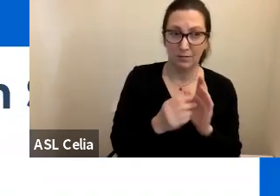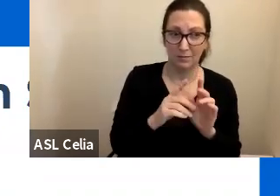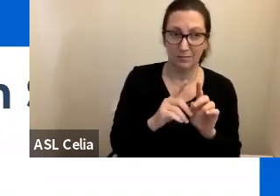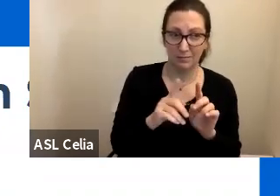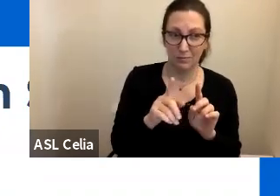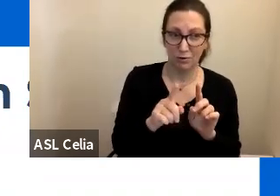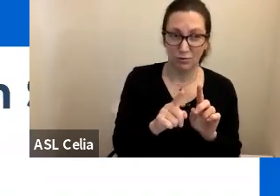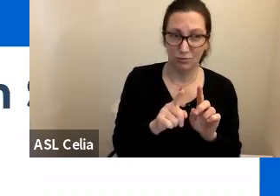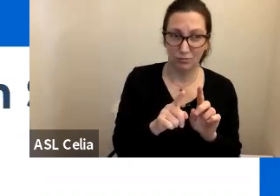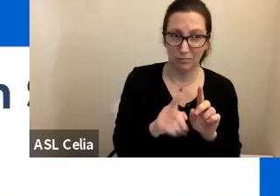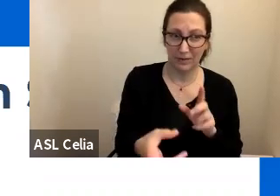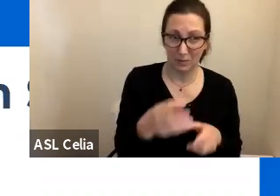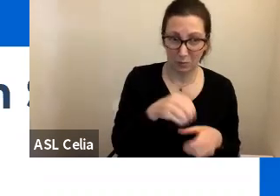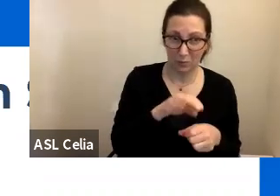Or